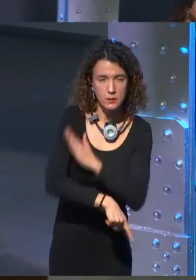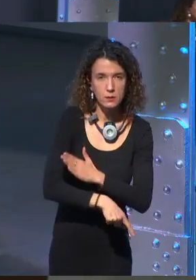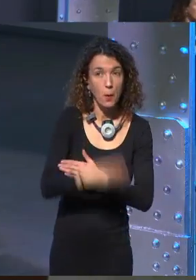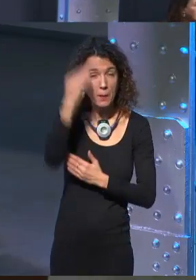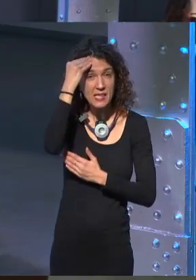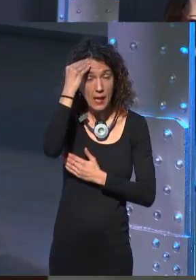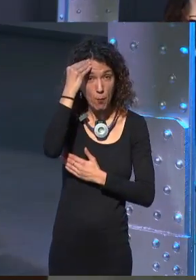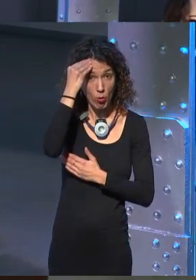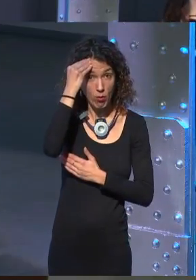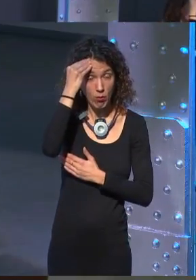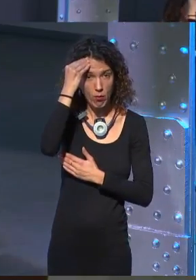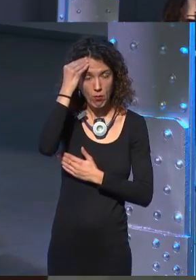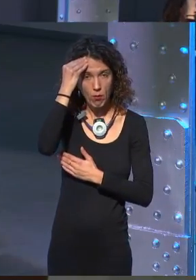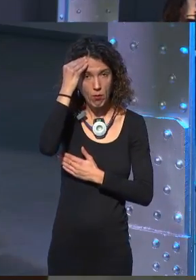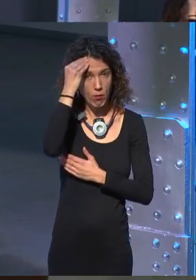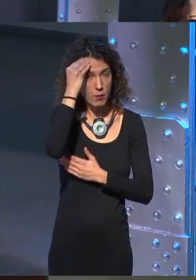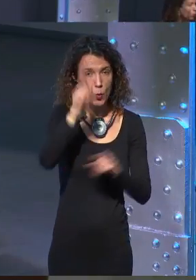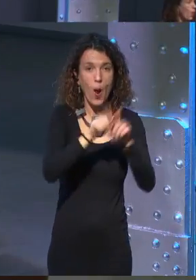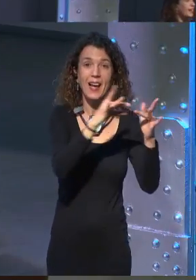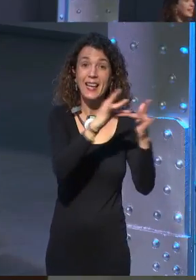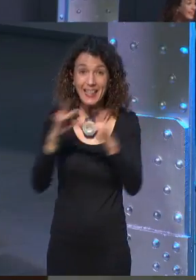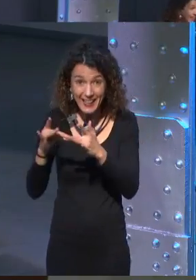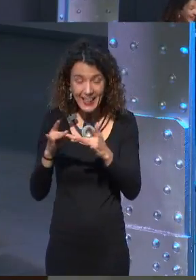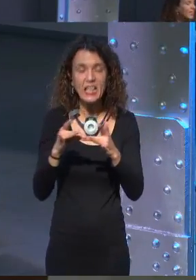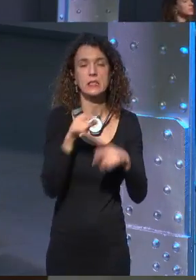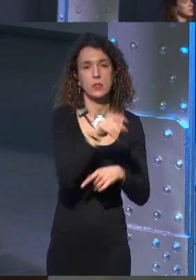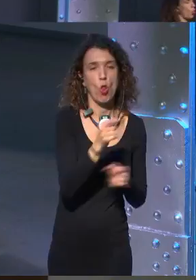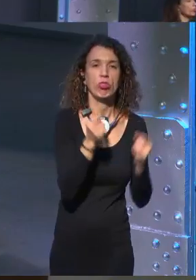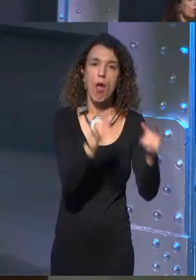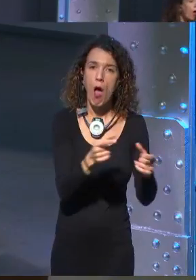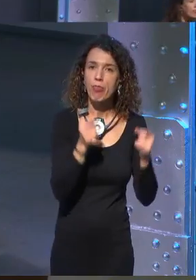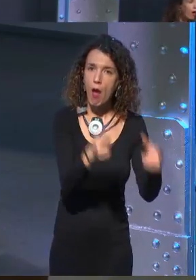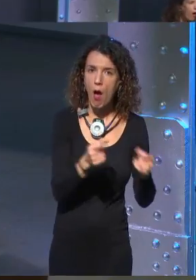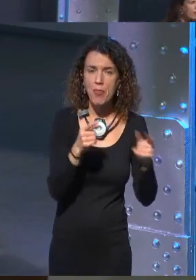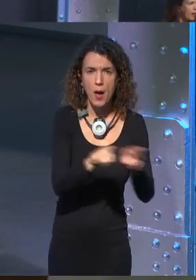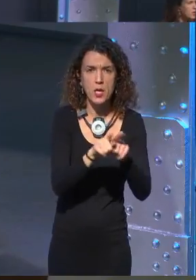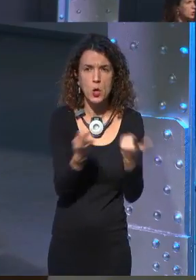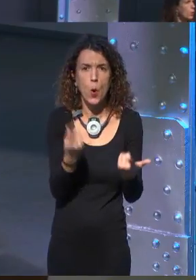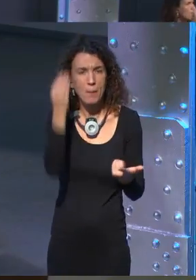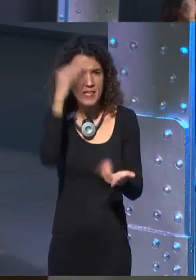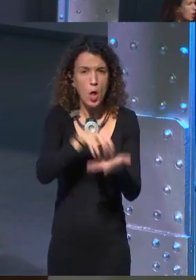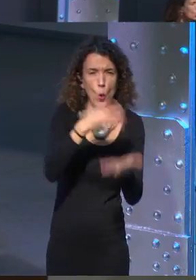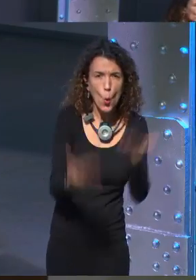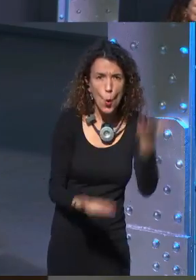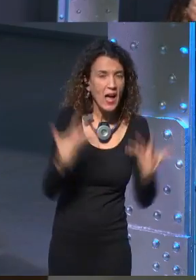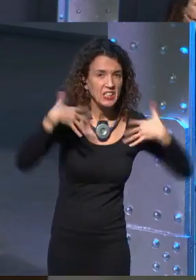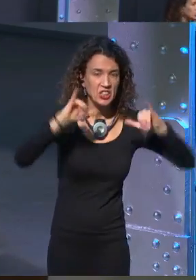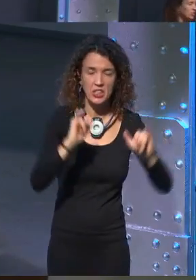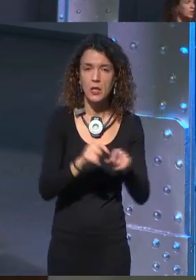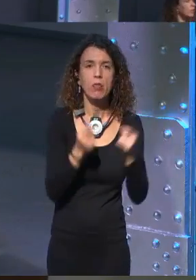the best leaders. Those always sharing good information online and off. Those always serving as a mentor. Those always serving as a role